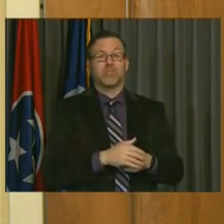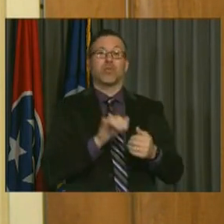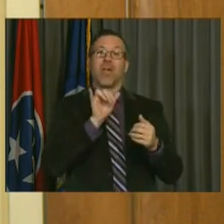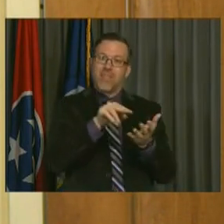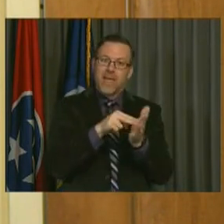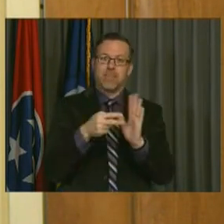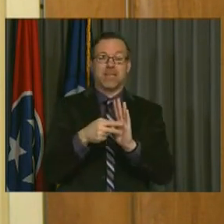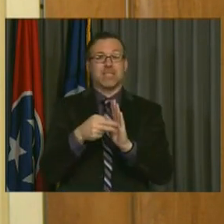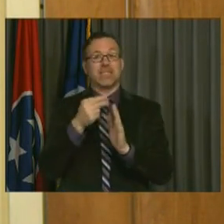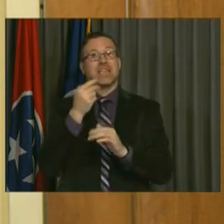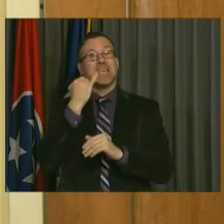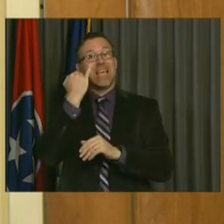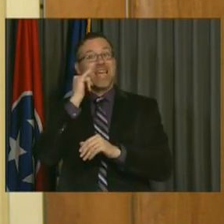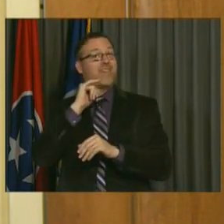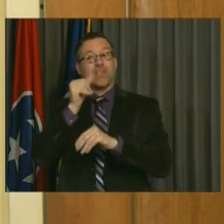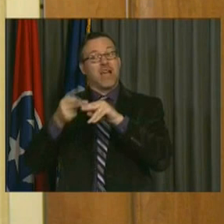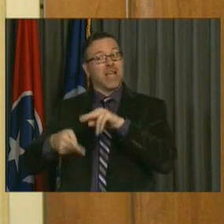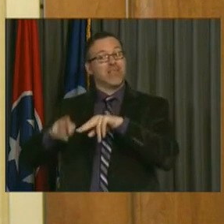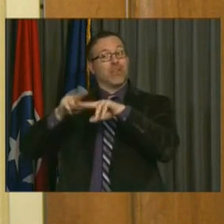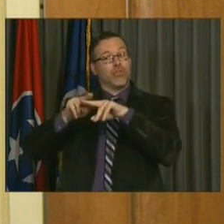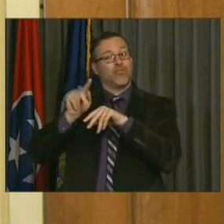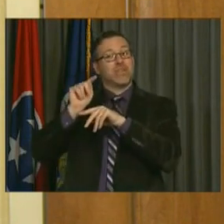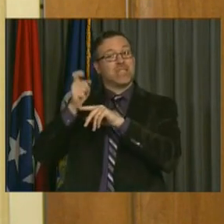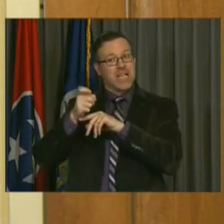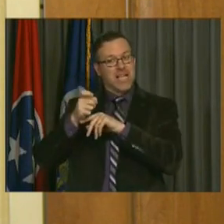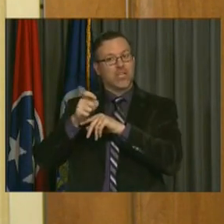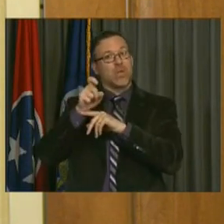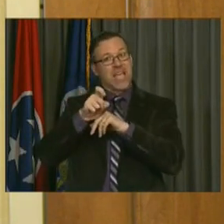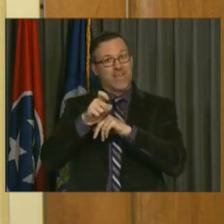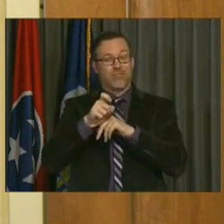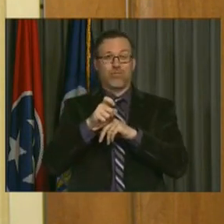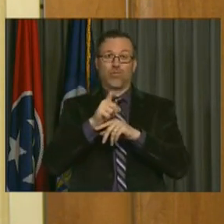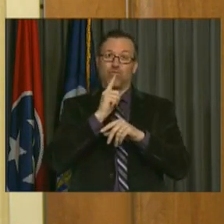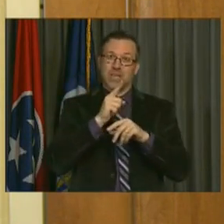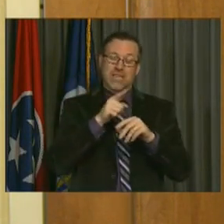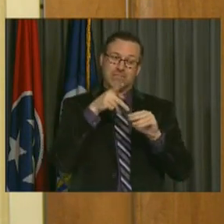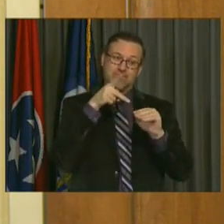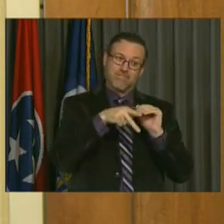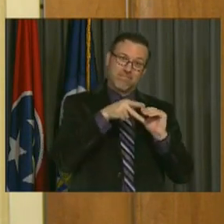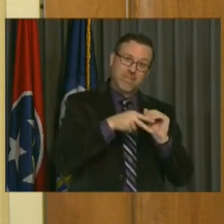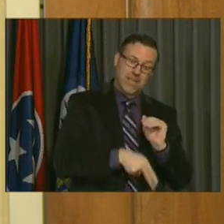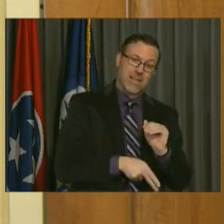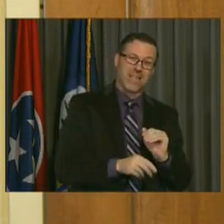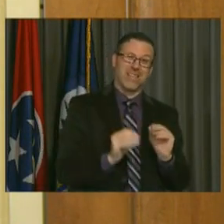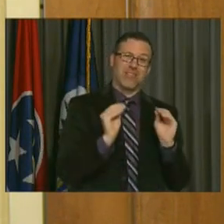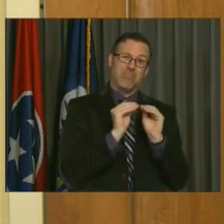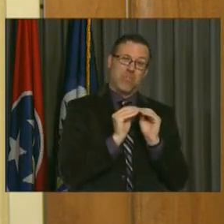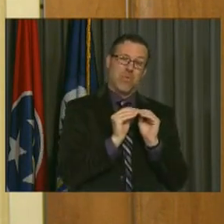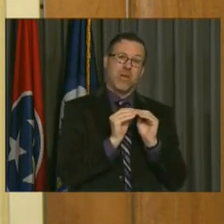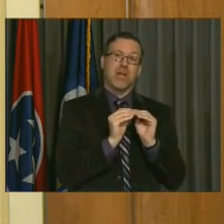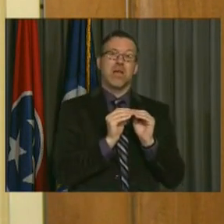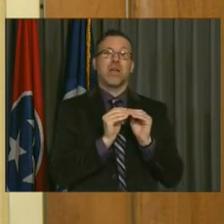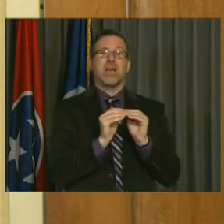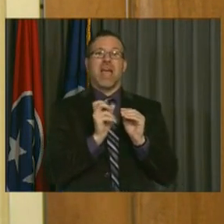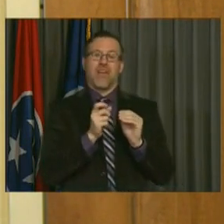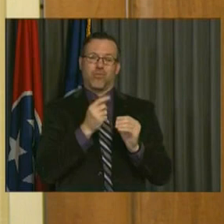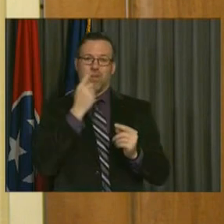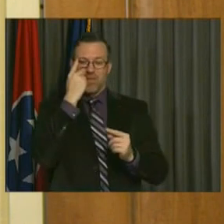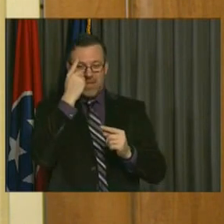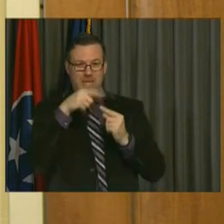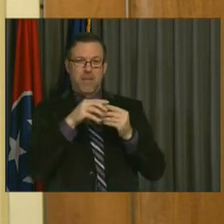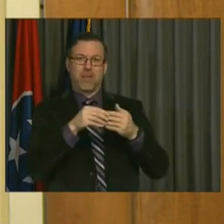we would have to dig deeper on the things that the mayor mentioned. We may need to start with discretionary spending,